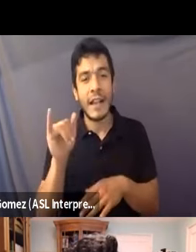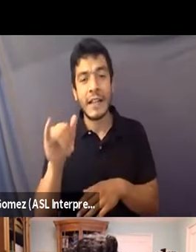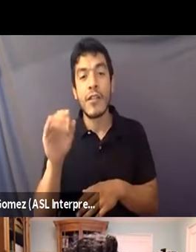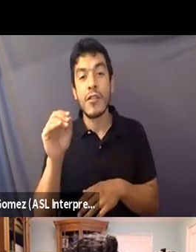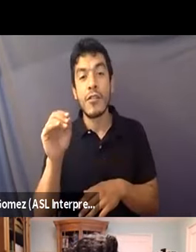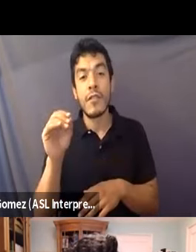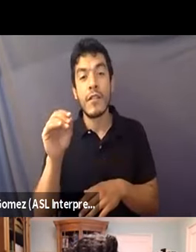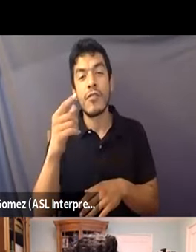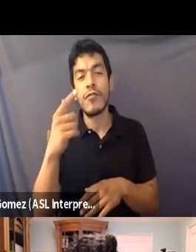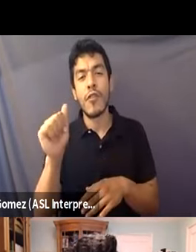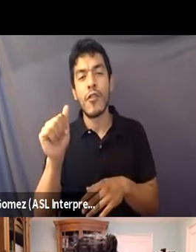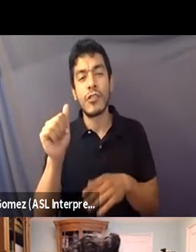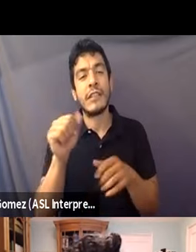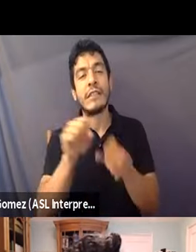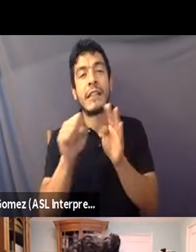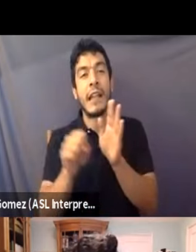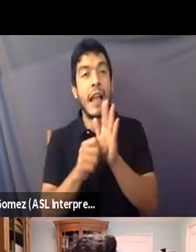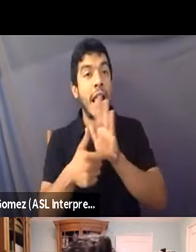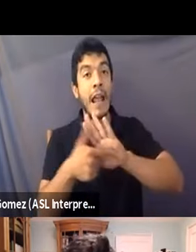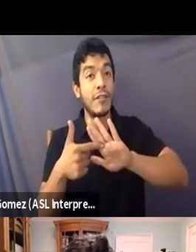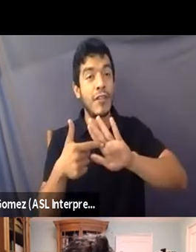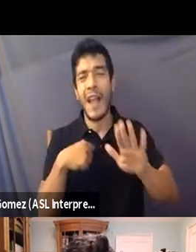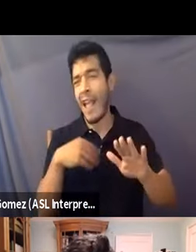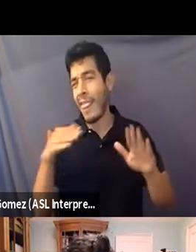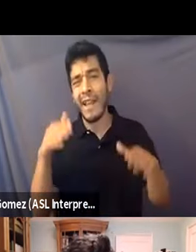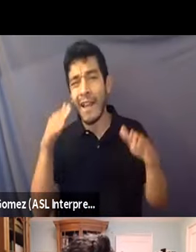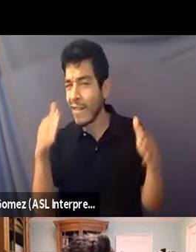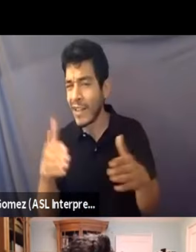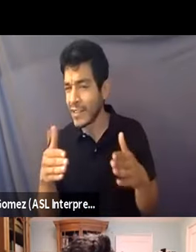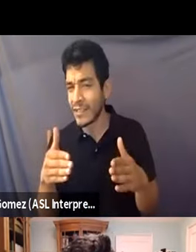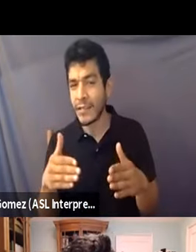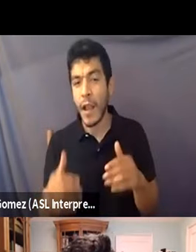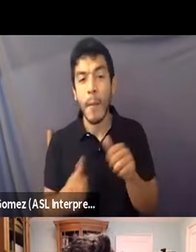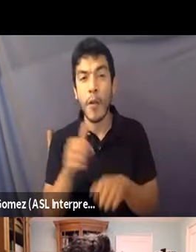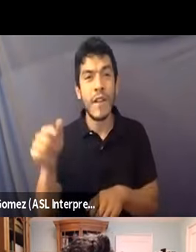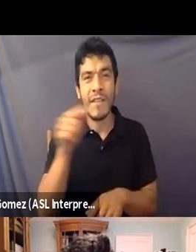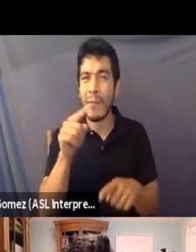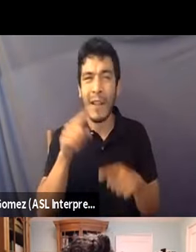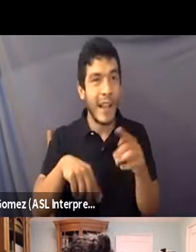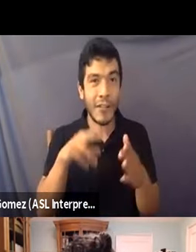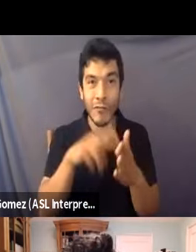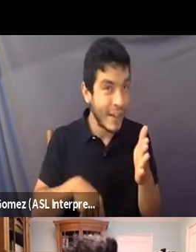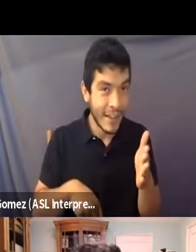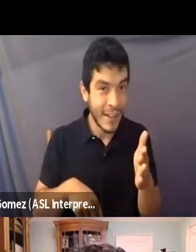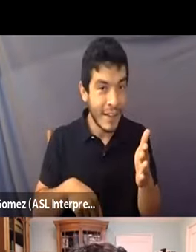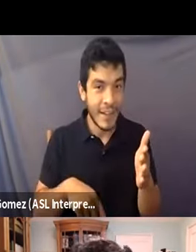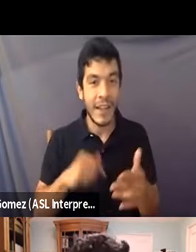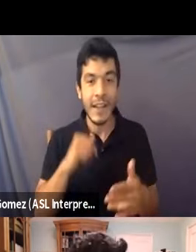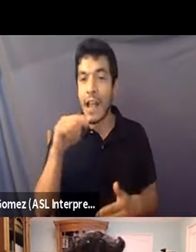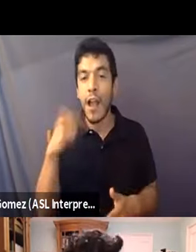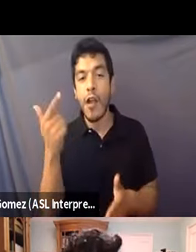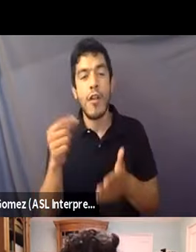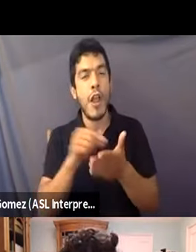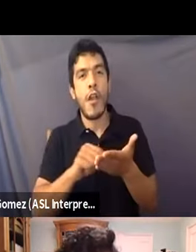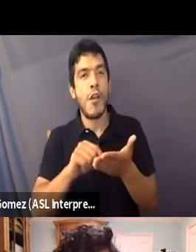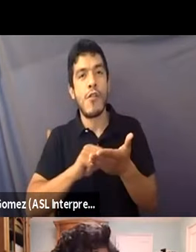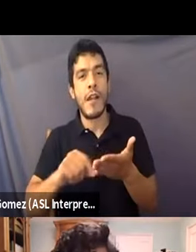convinced, and y'all don't have to agree with me, but I'm not convinced that most of them can read, let alone write such sophisticated